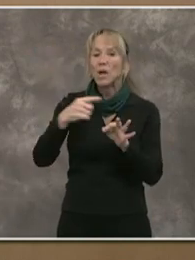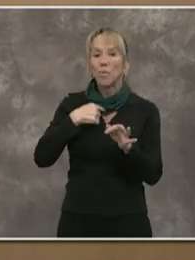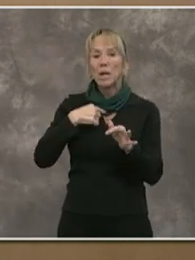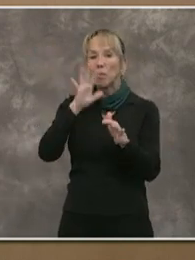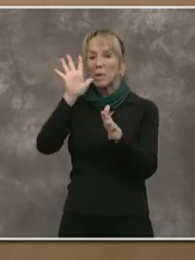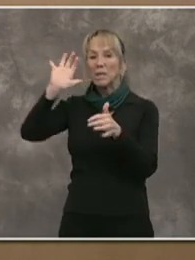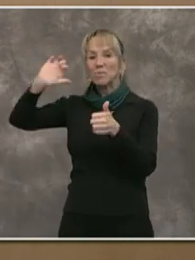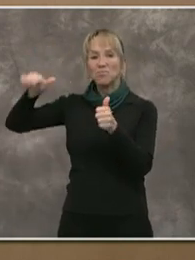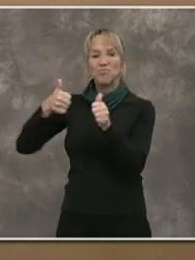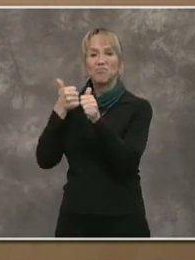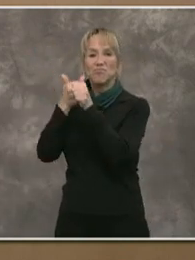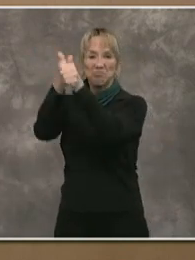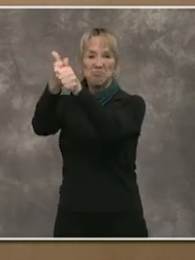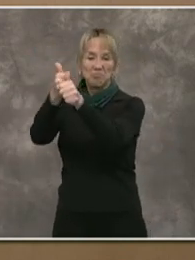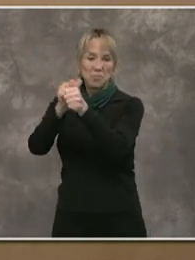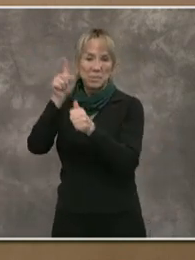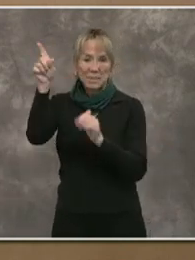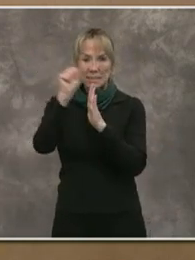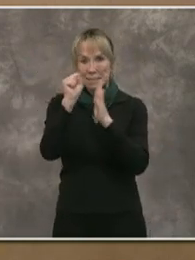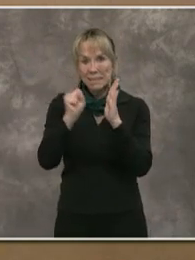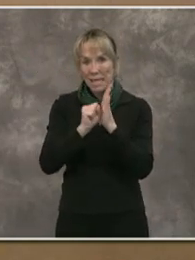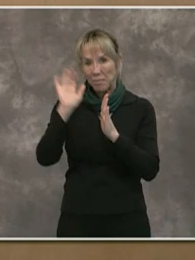guidance.